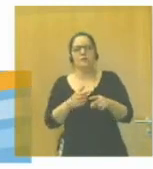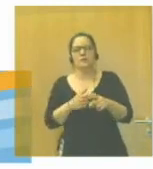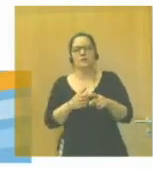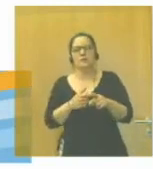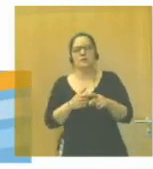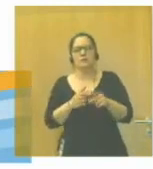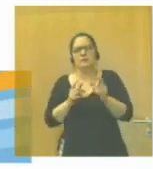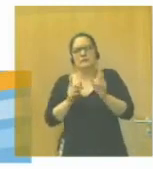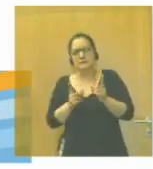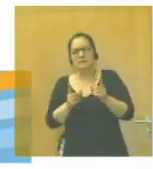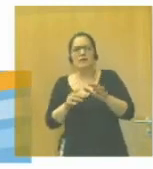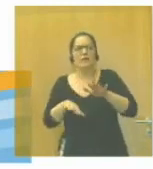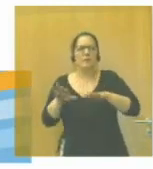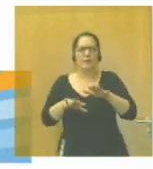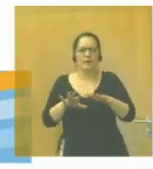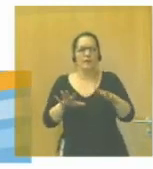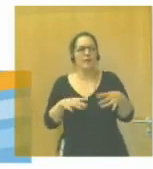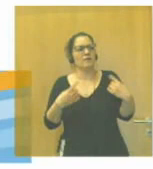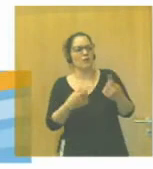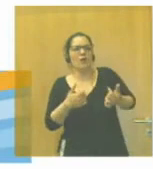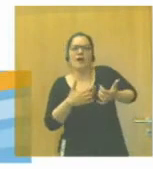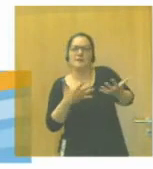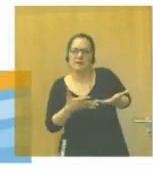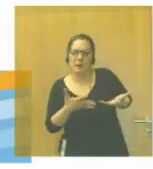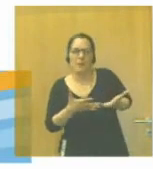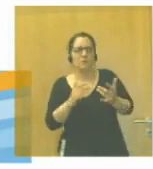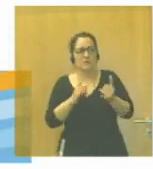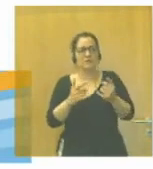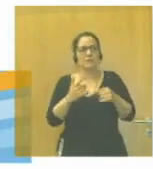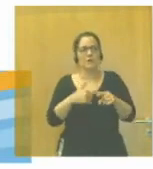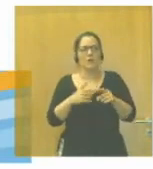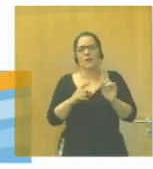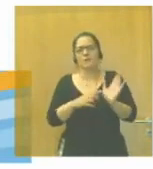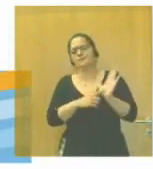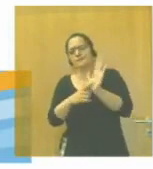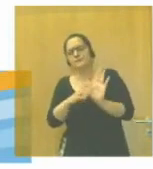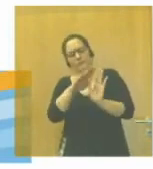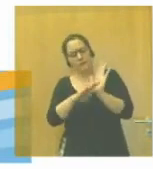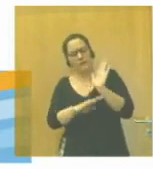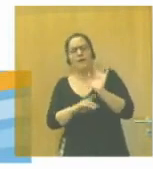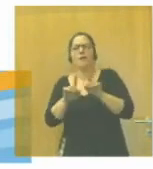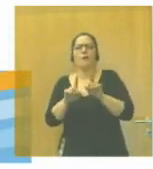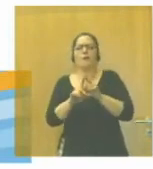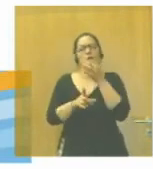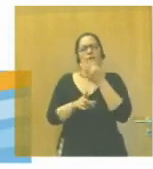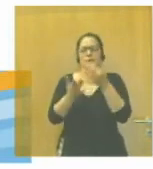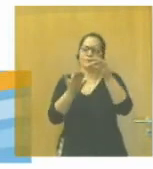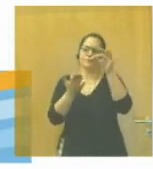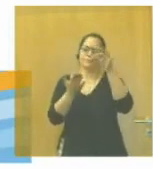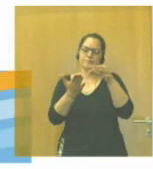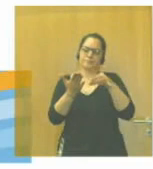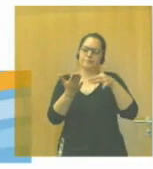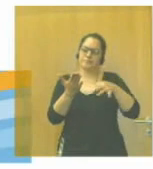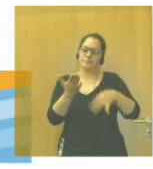it. It's not a checklist. We don't hand over a checklist of 7 elements to healthcare systems. It's not a manual. It is